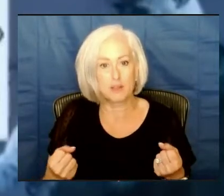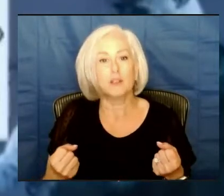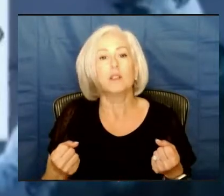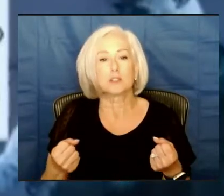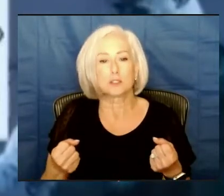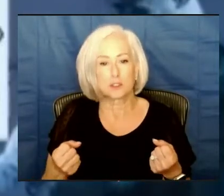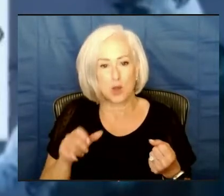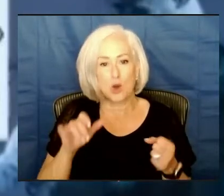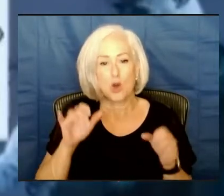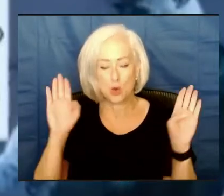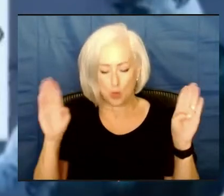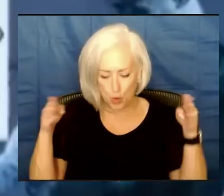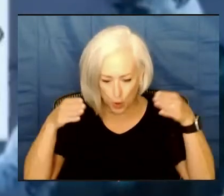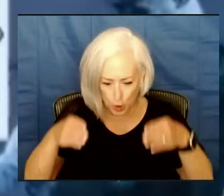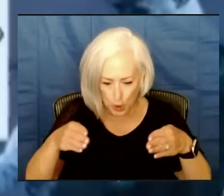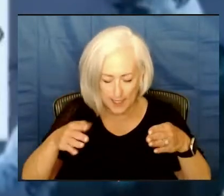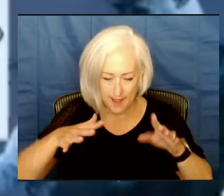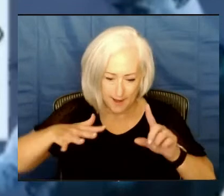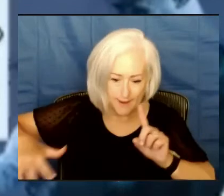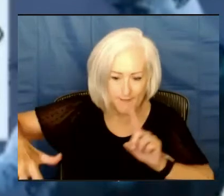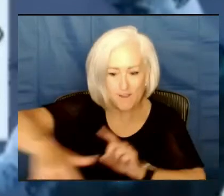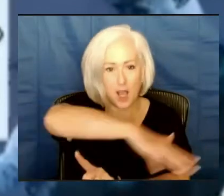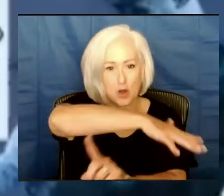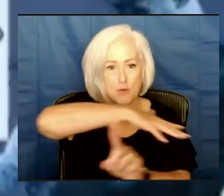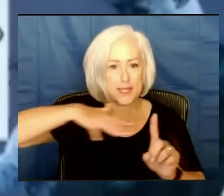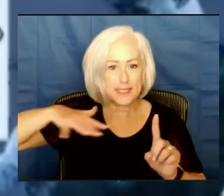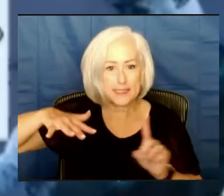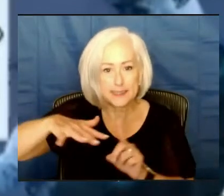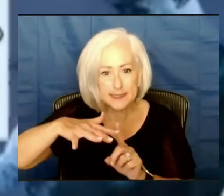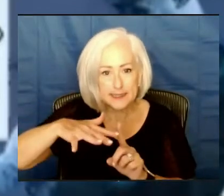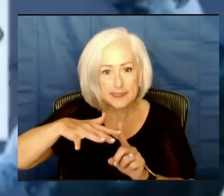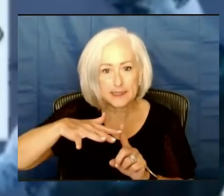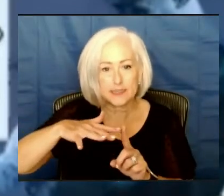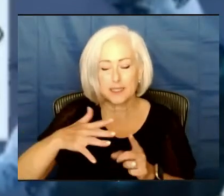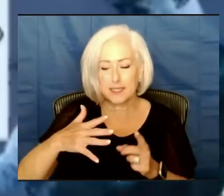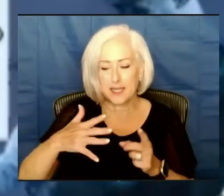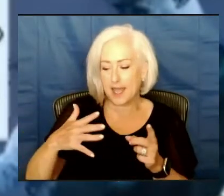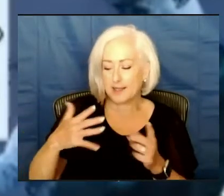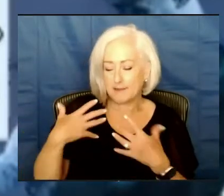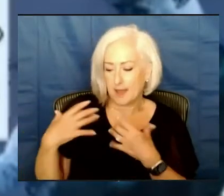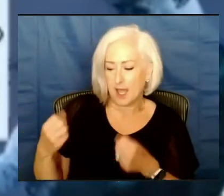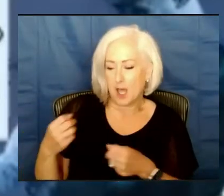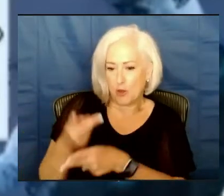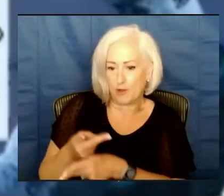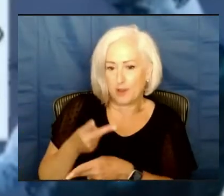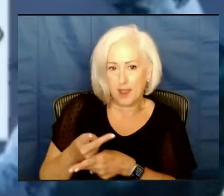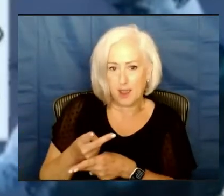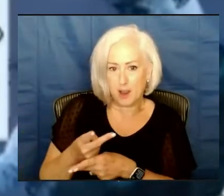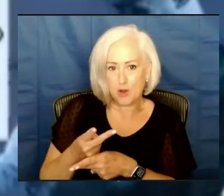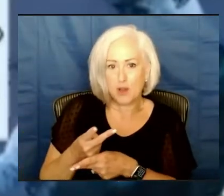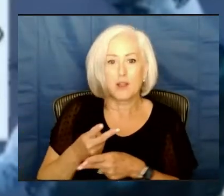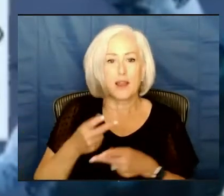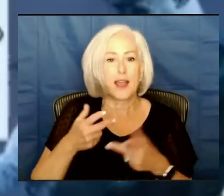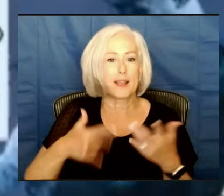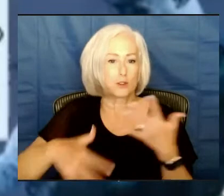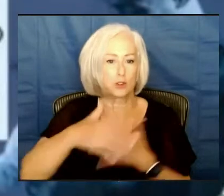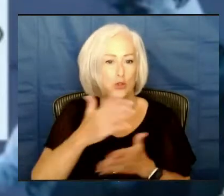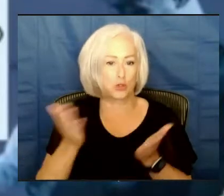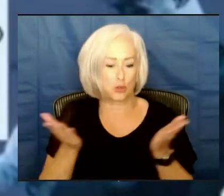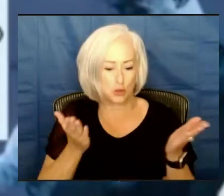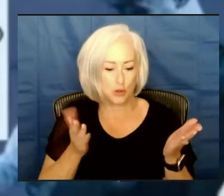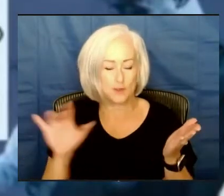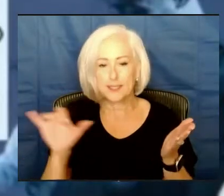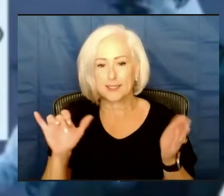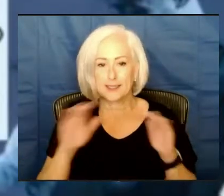of really your environment, what is around you, as well as healthcare, and as well as social services such as housing